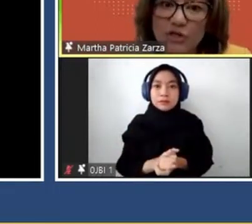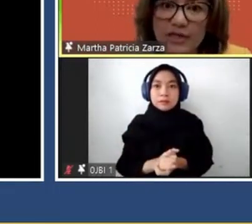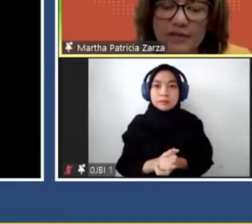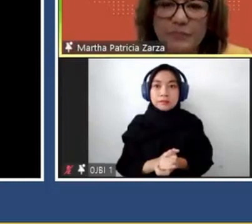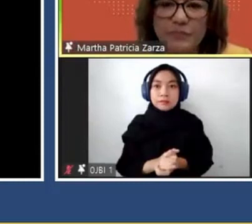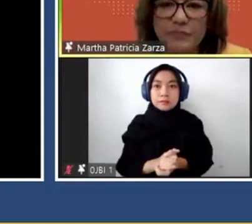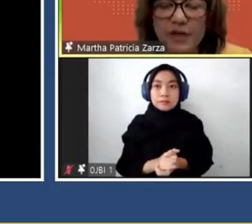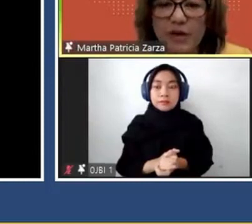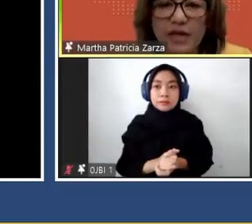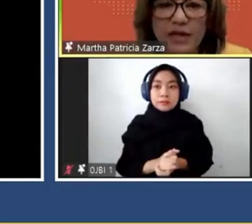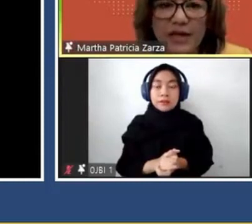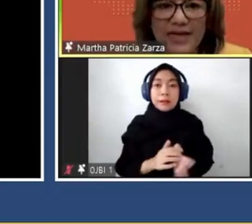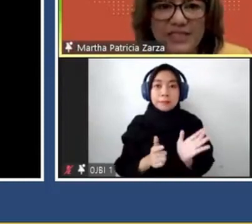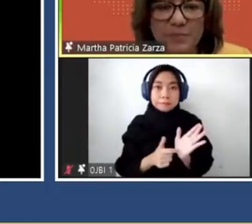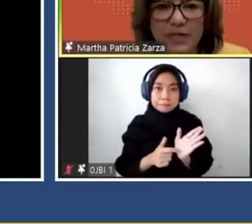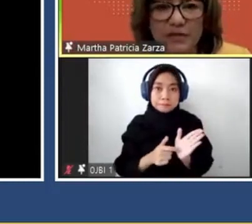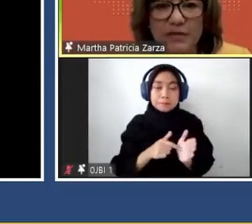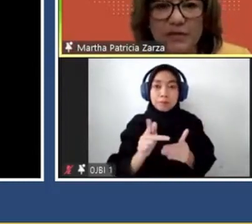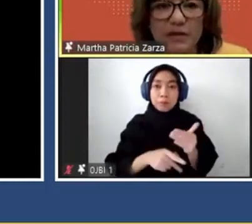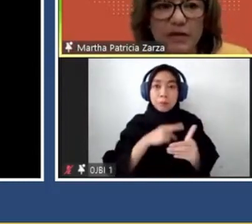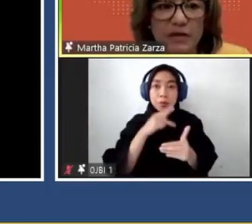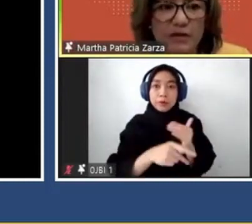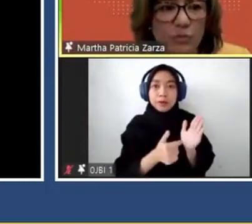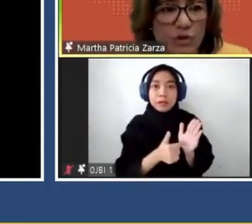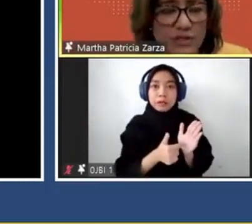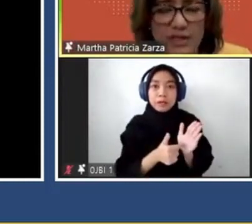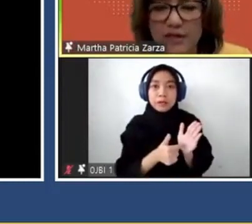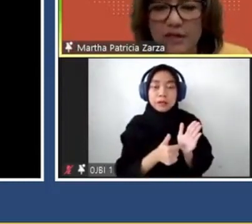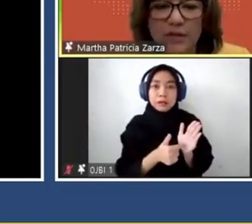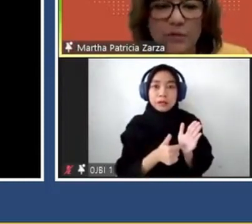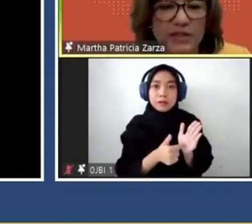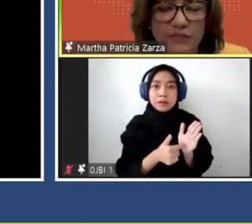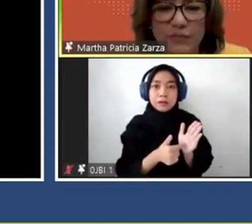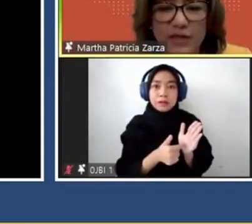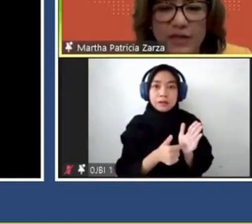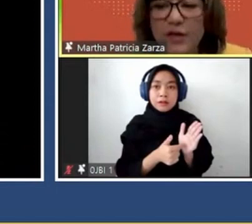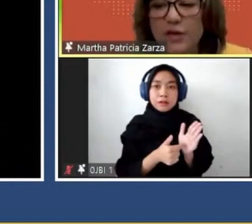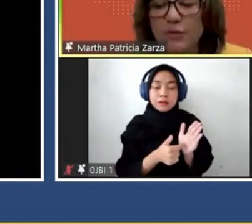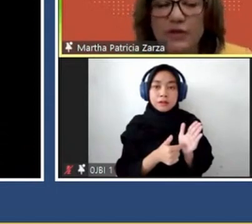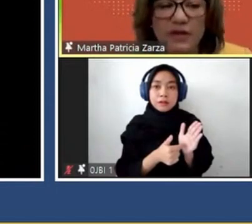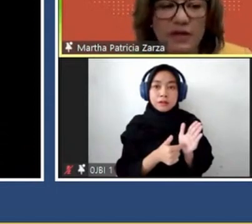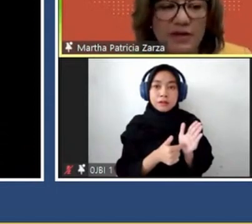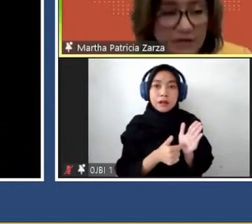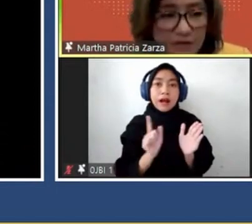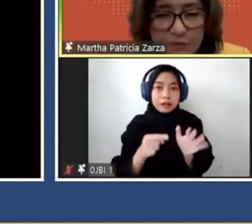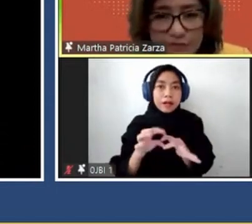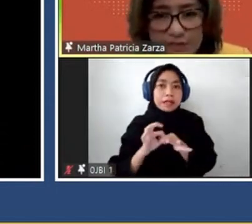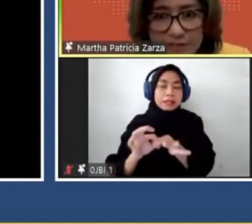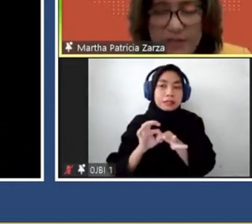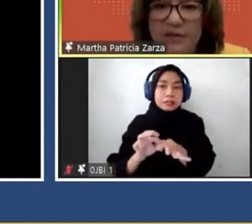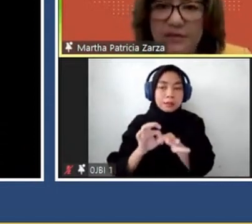this project has been worked in a collaborative way with the